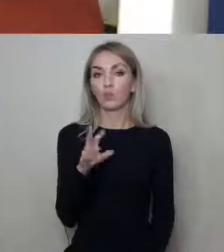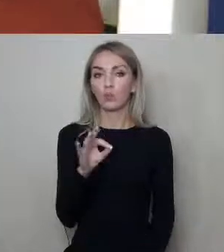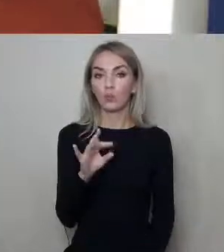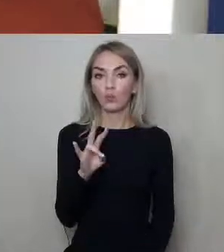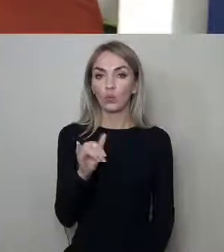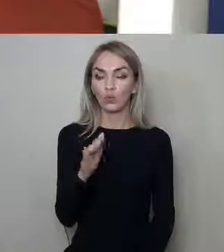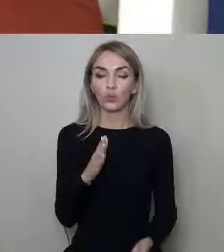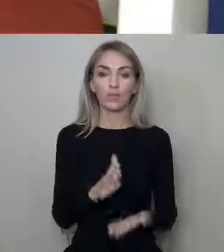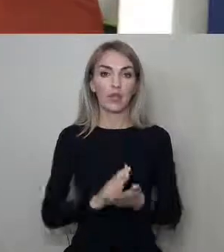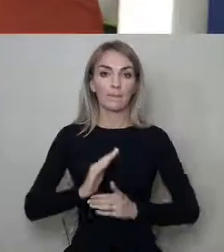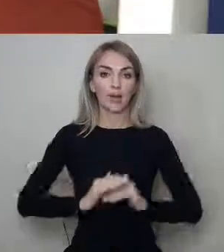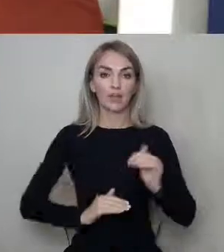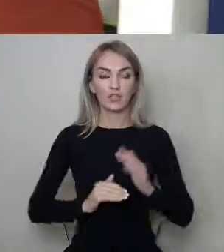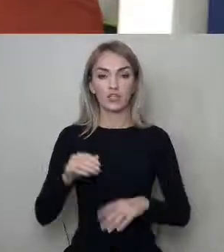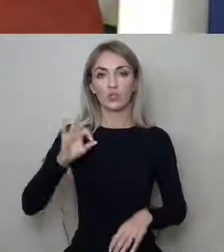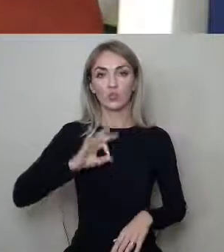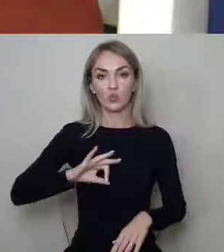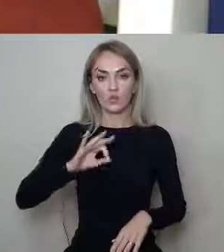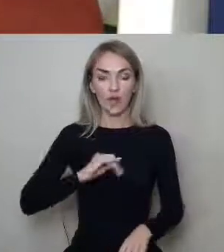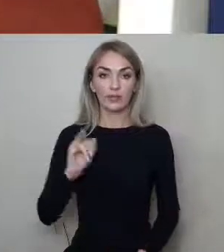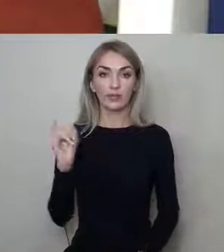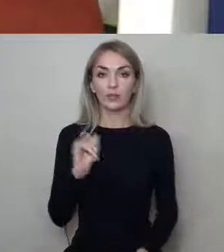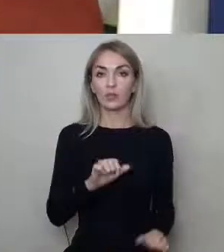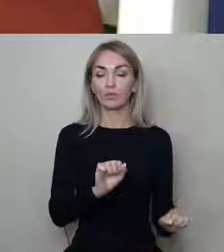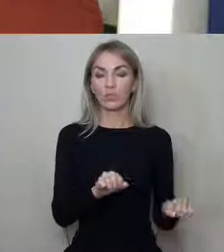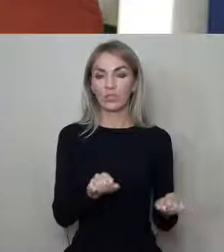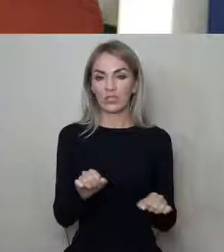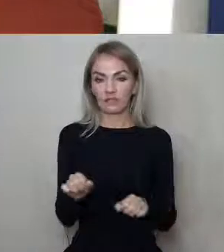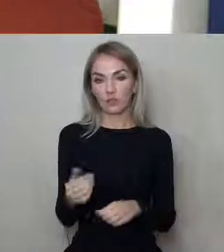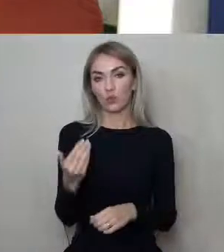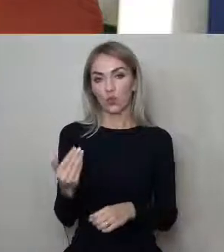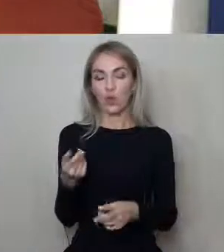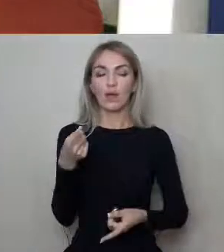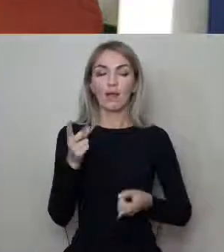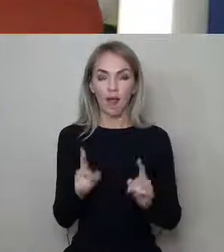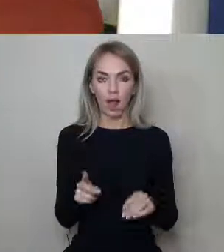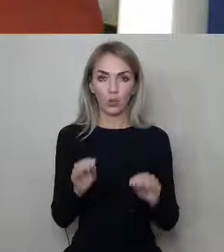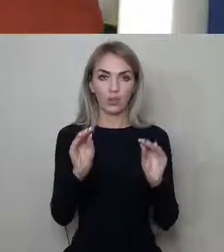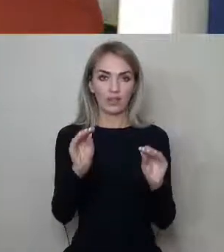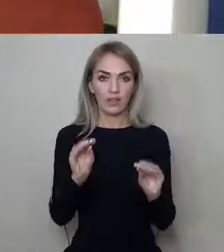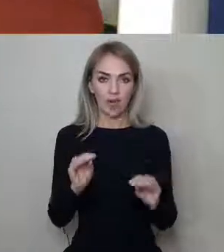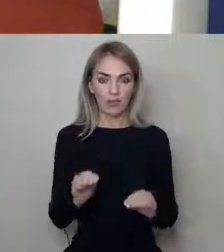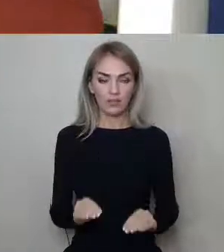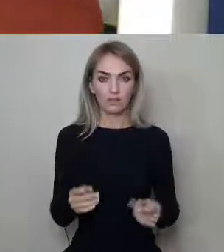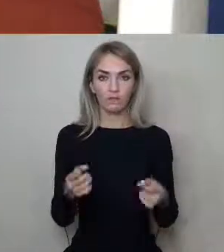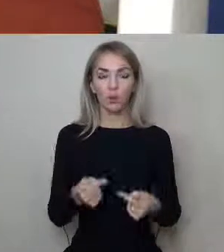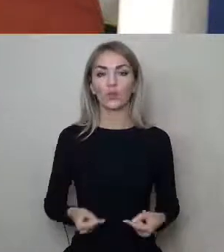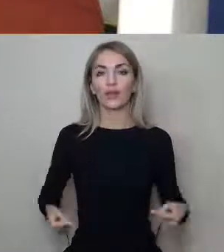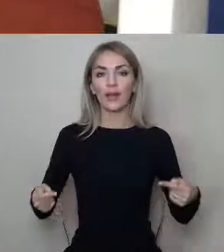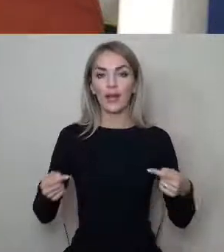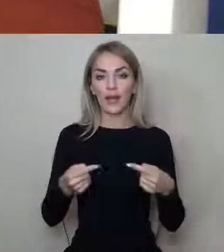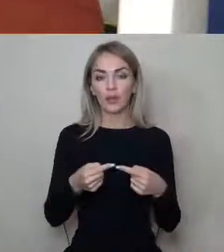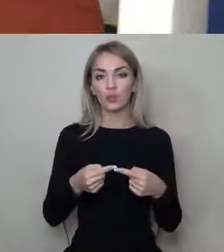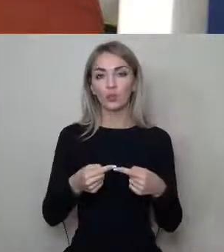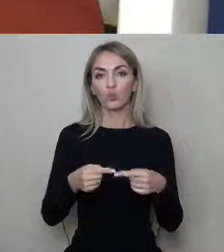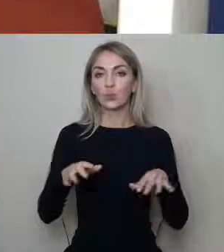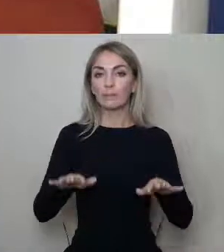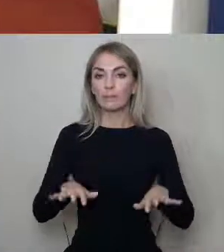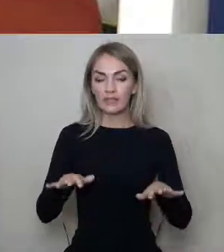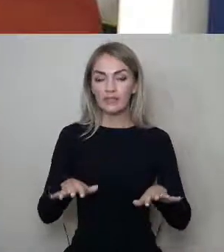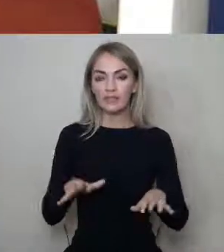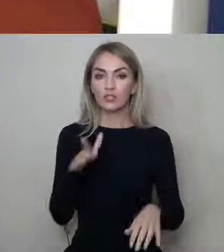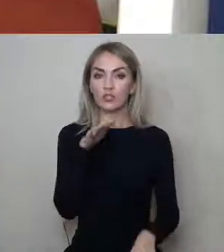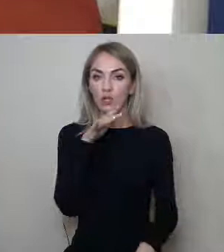requirements, we try to develop our template. Well, but template is one thing, but practice of